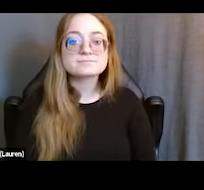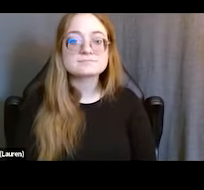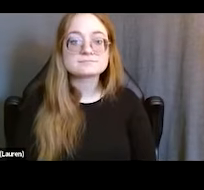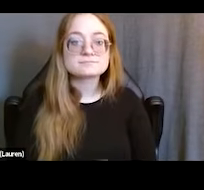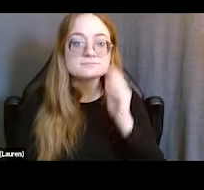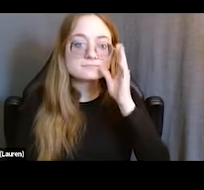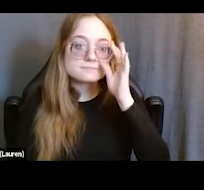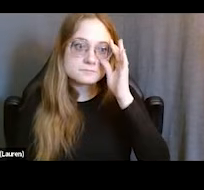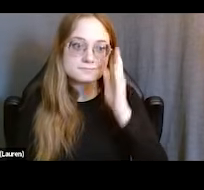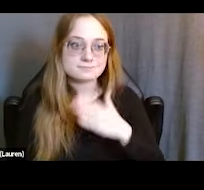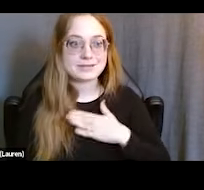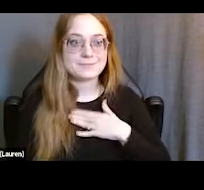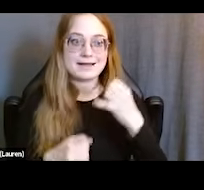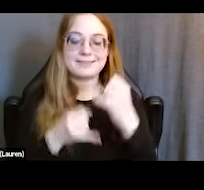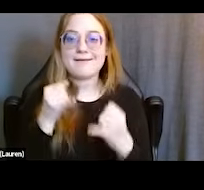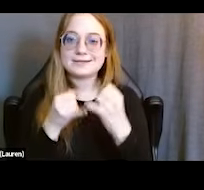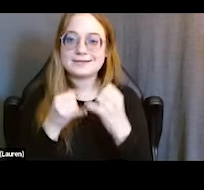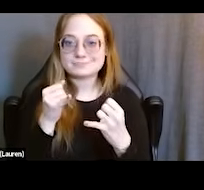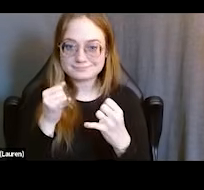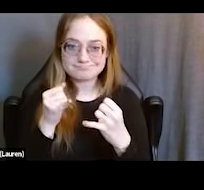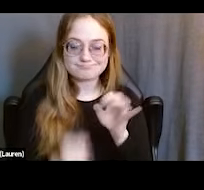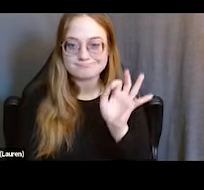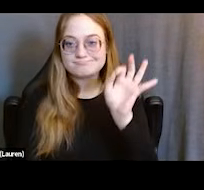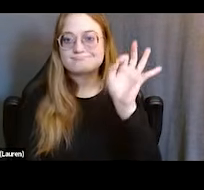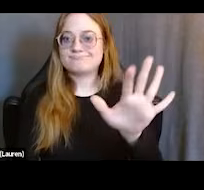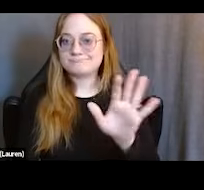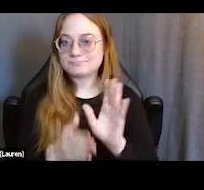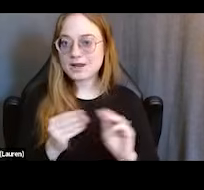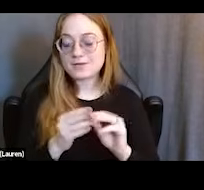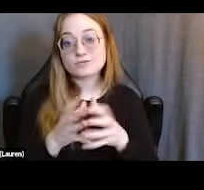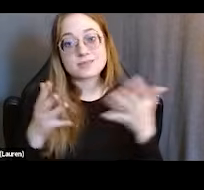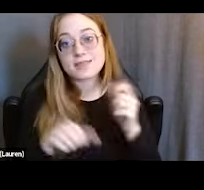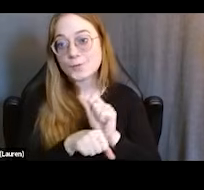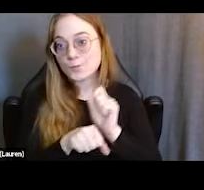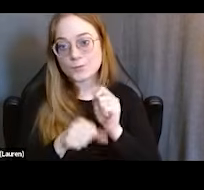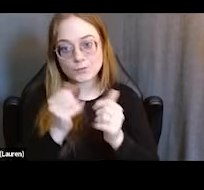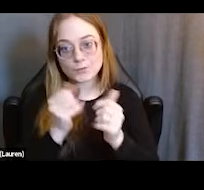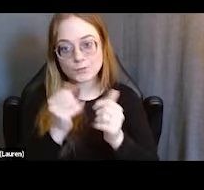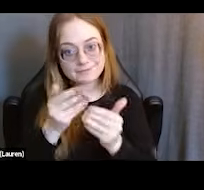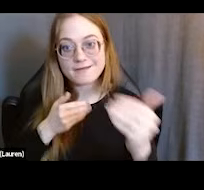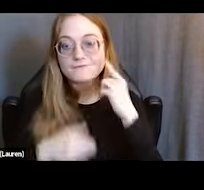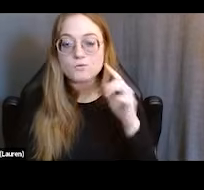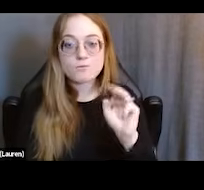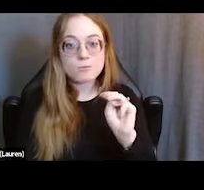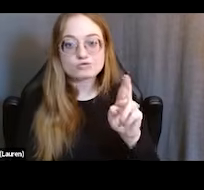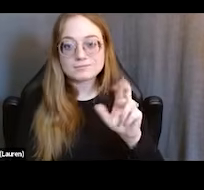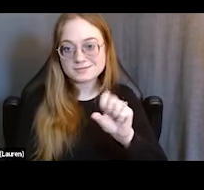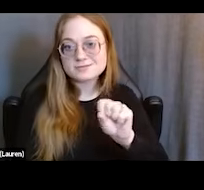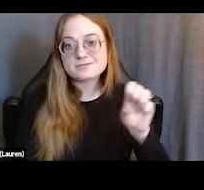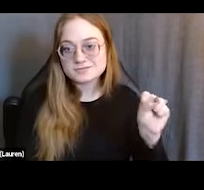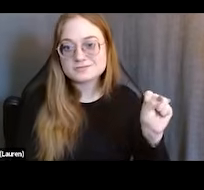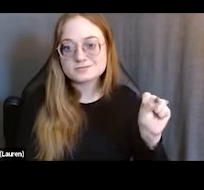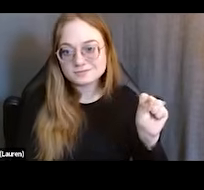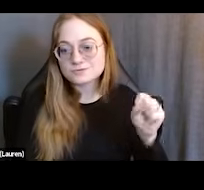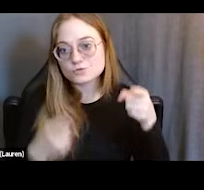my last real big comment on it, that there's a lot of work that has to happen in order for mobile response and stabilization